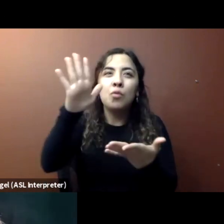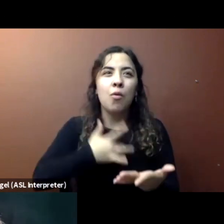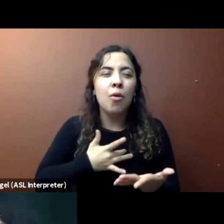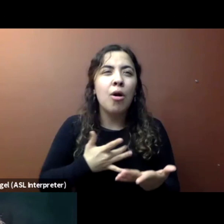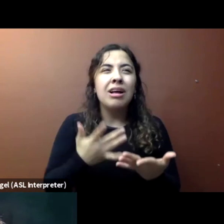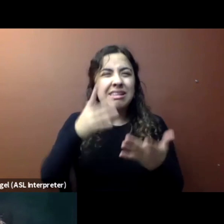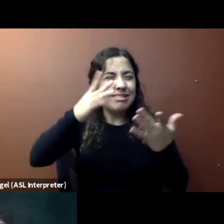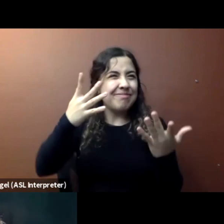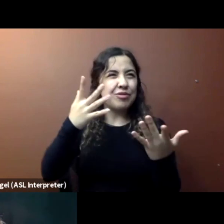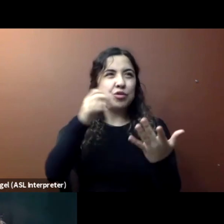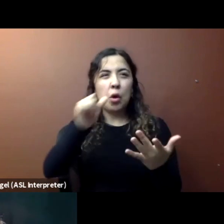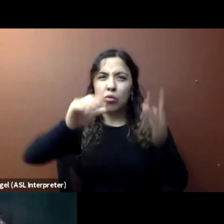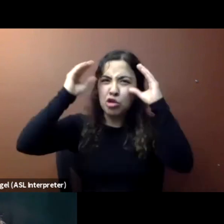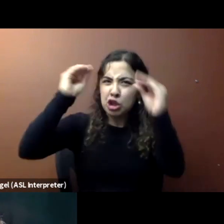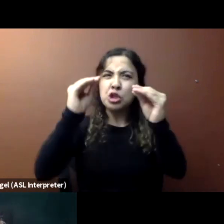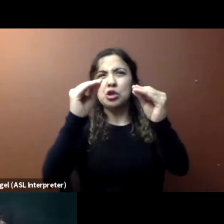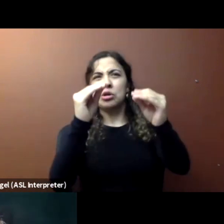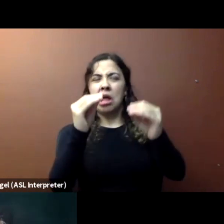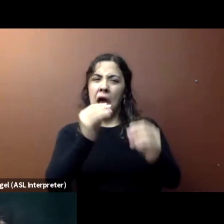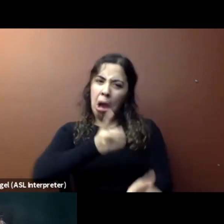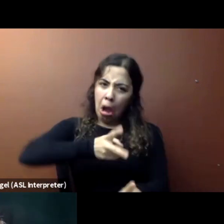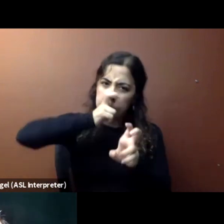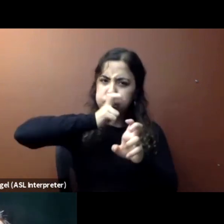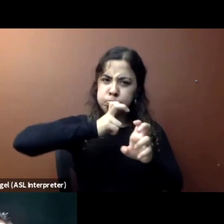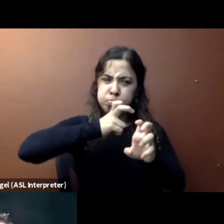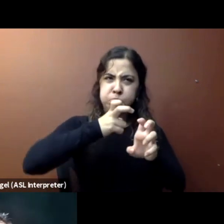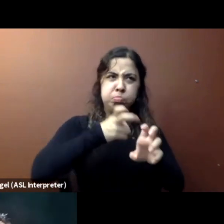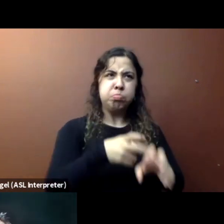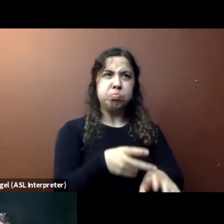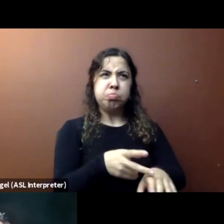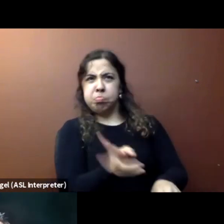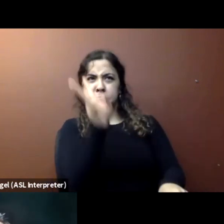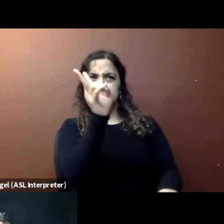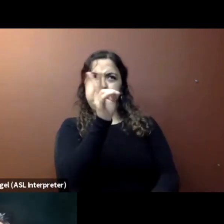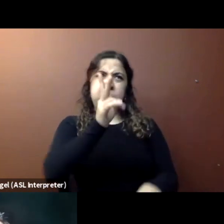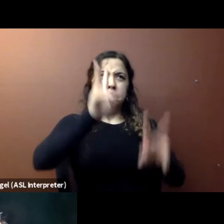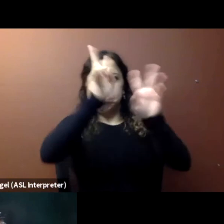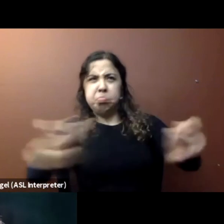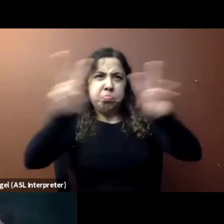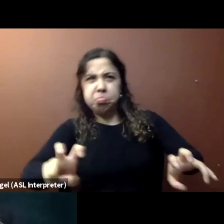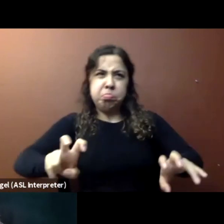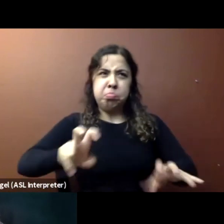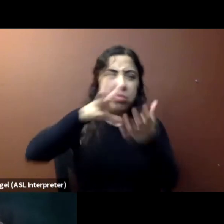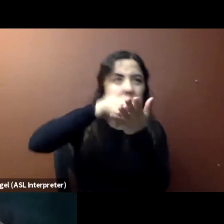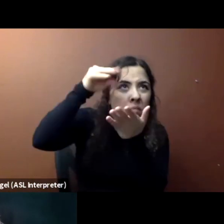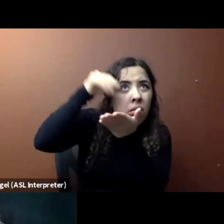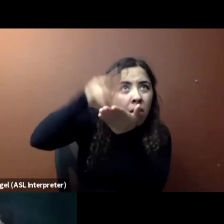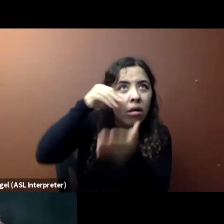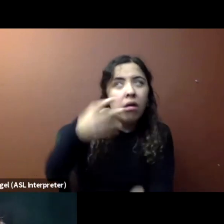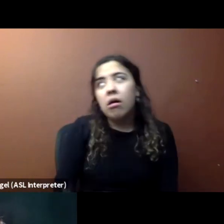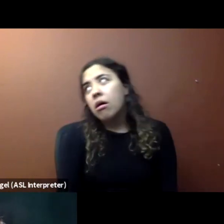that's rigid and really not fun, because kids want to be able to like use their imaginations. They